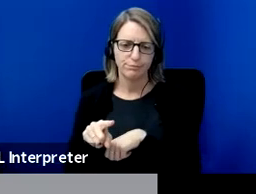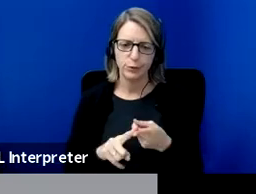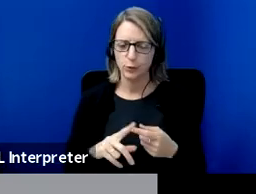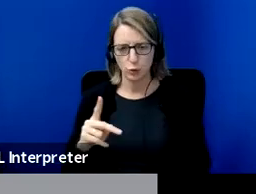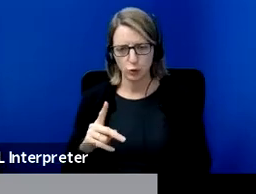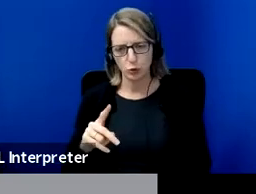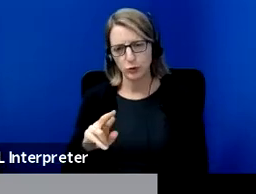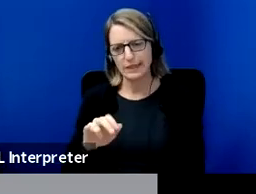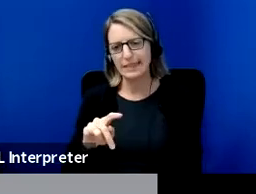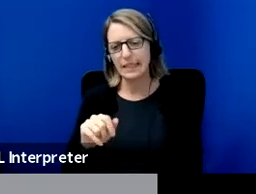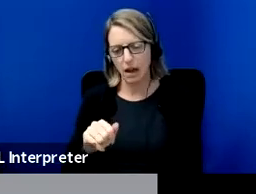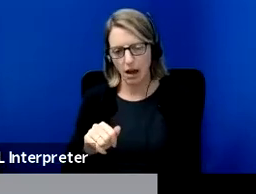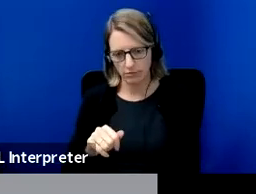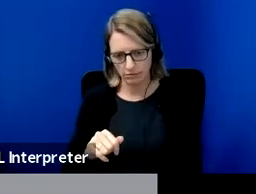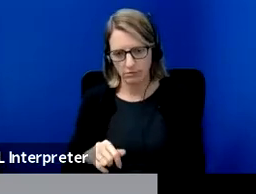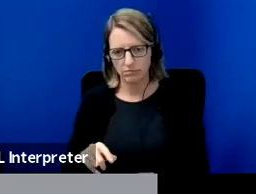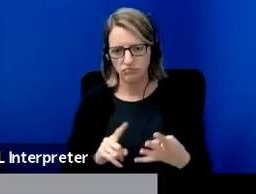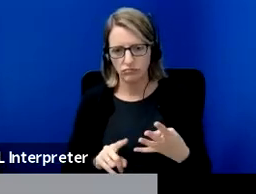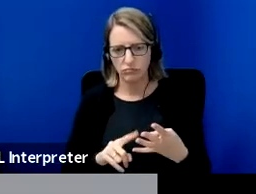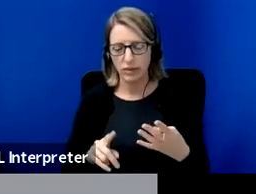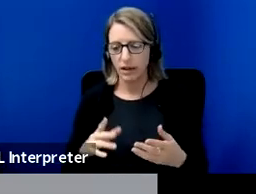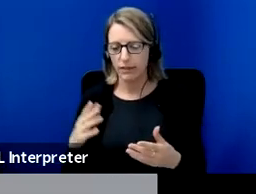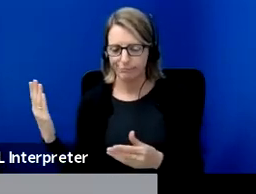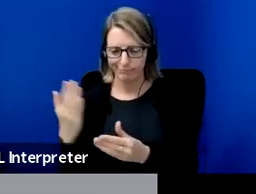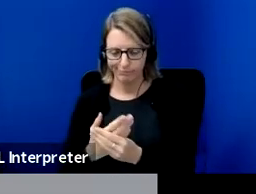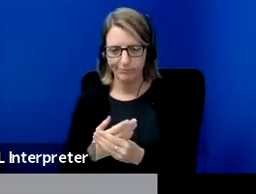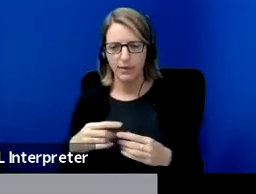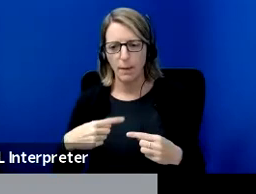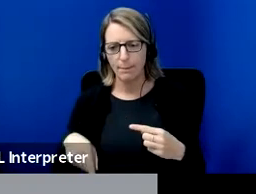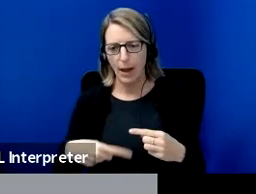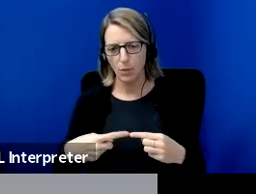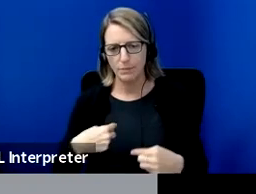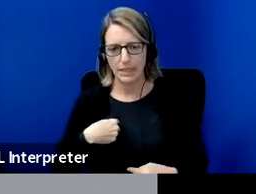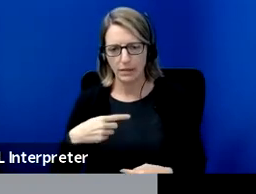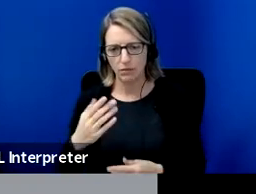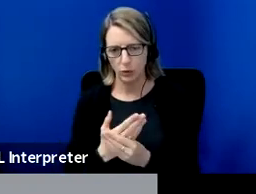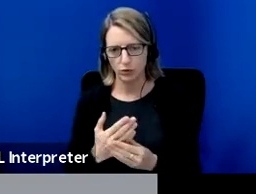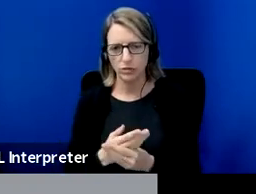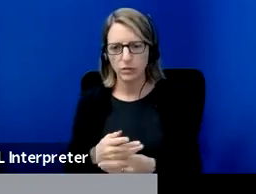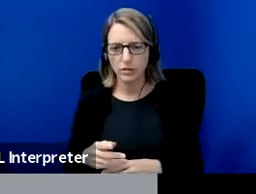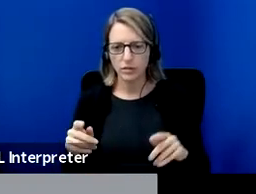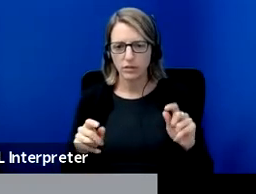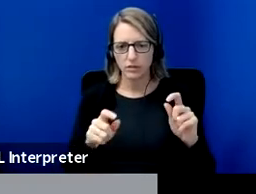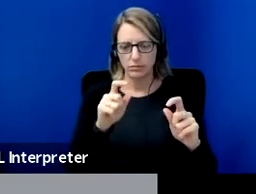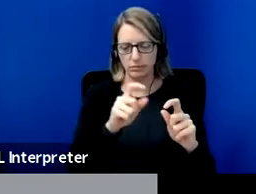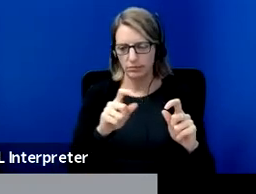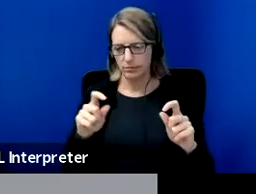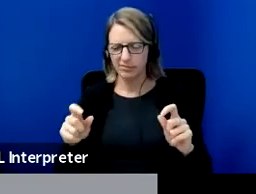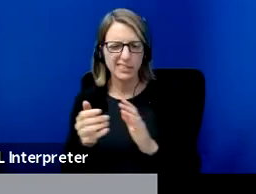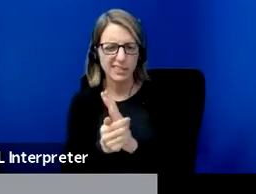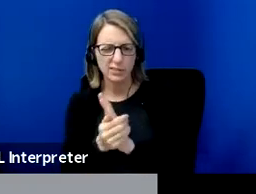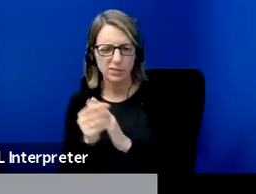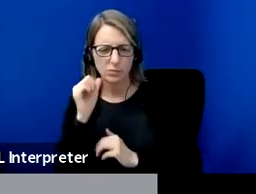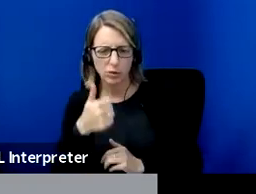time. And I want this into the About Me folder. We'll do skills tomorrow. I push